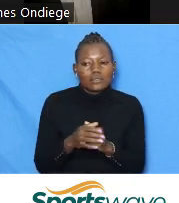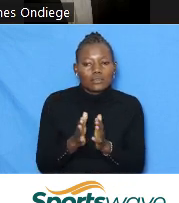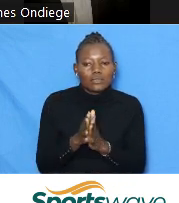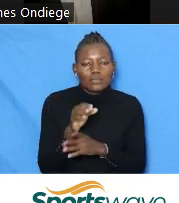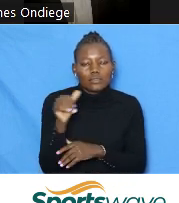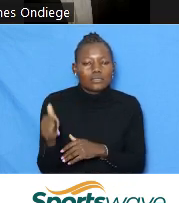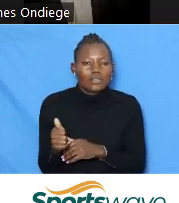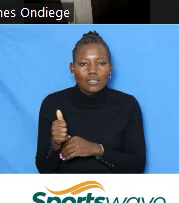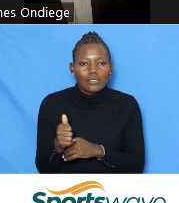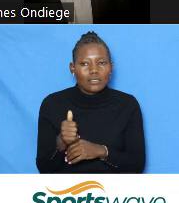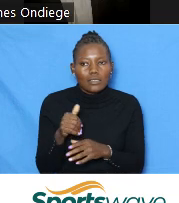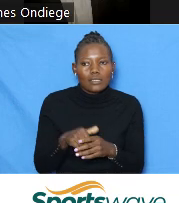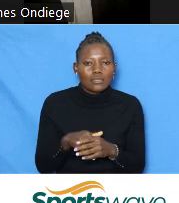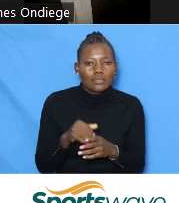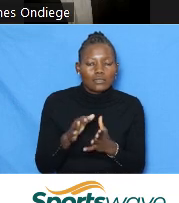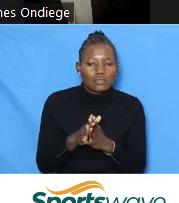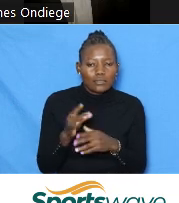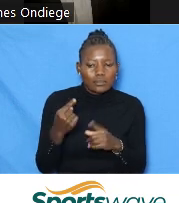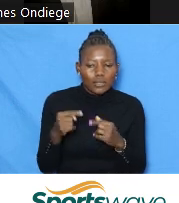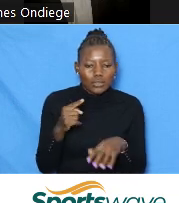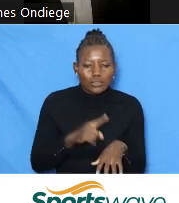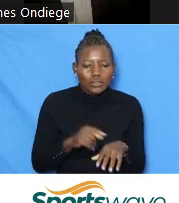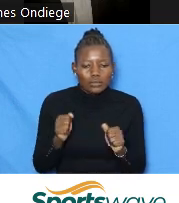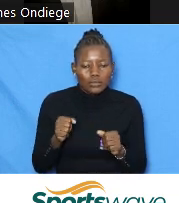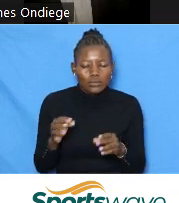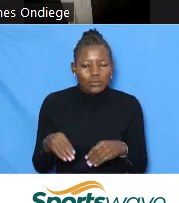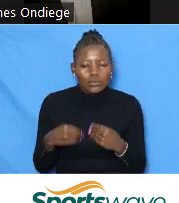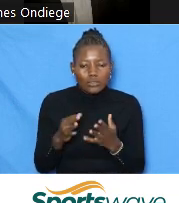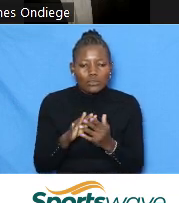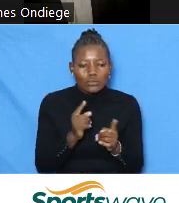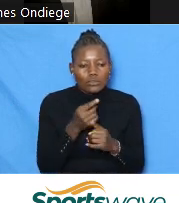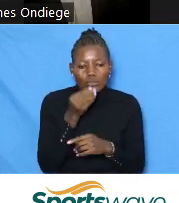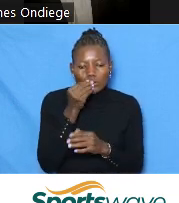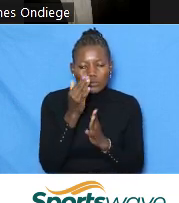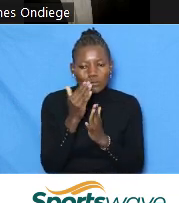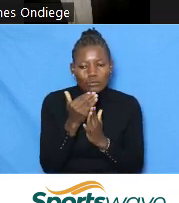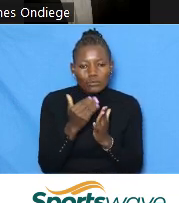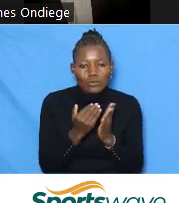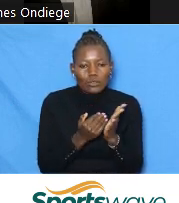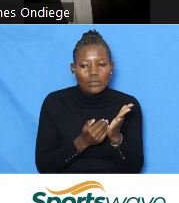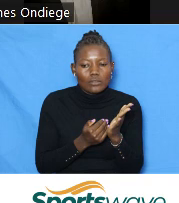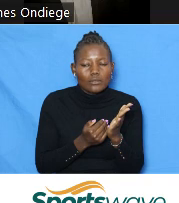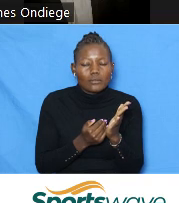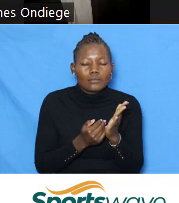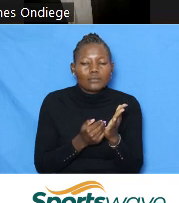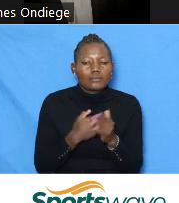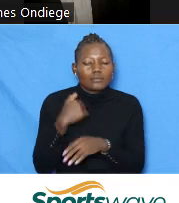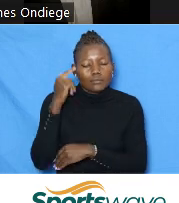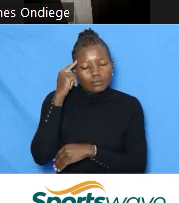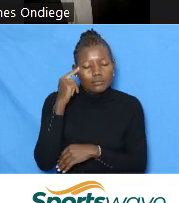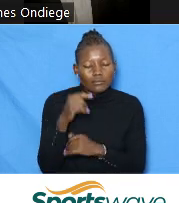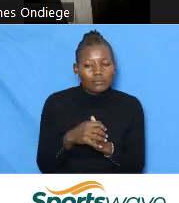maintenance phase, like in season, then they can give you a different nutritional plan. Okay. A thing to look